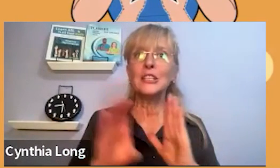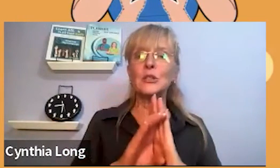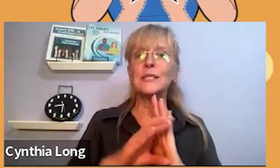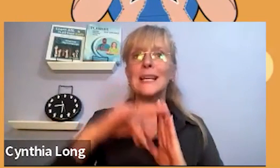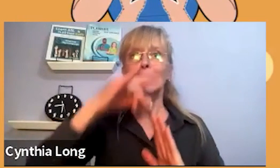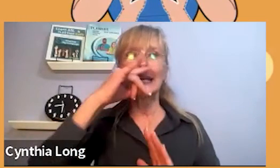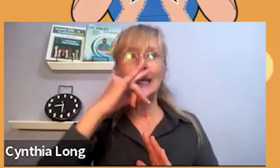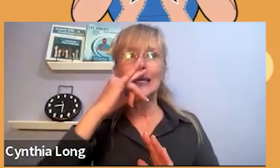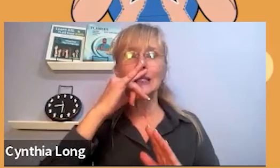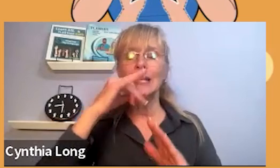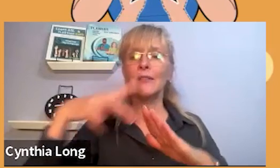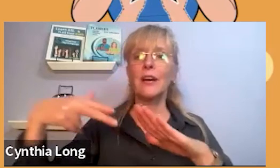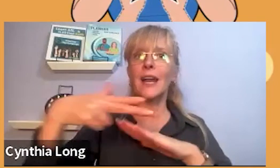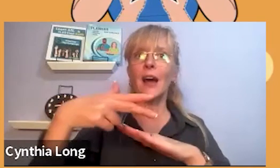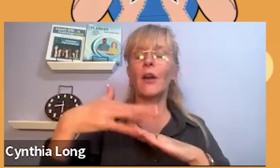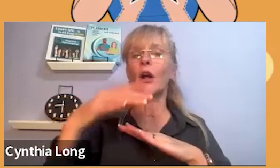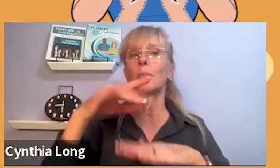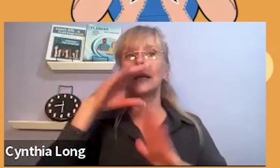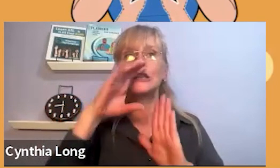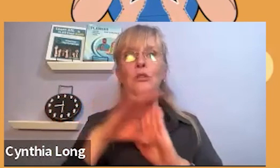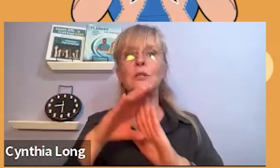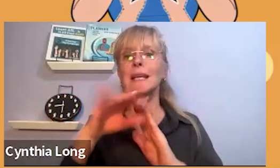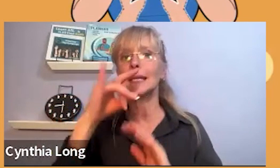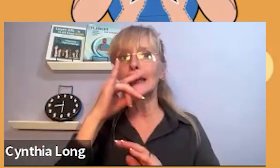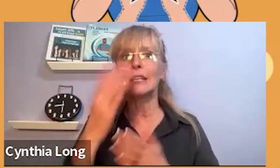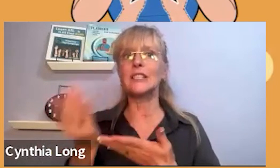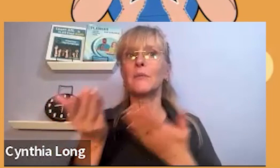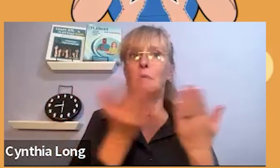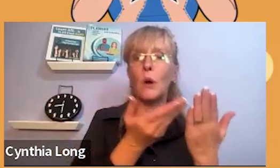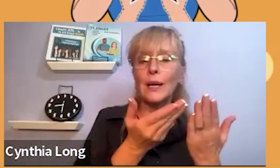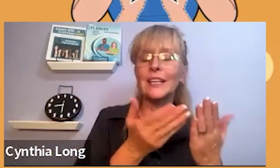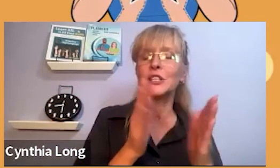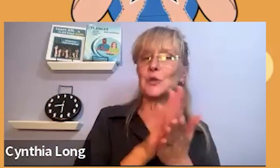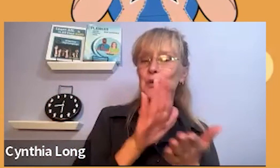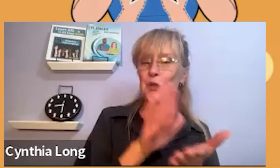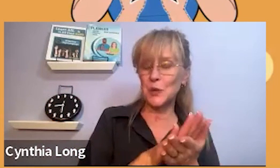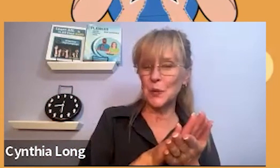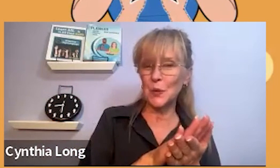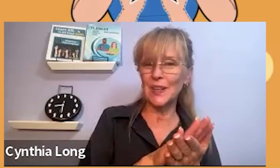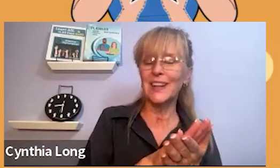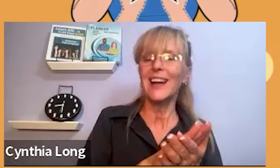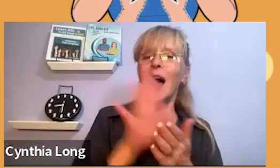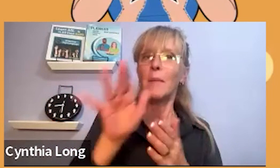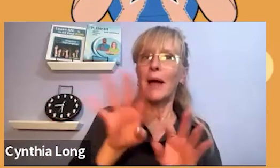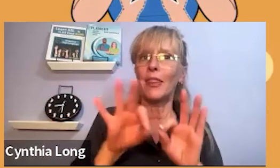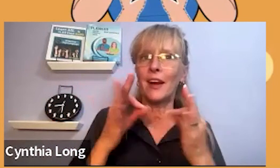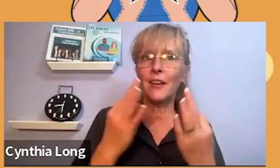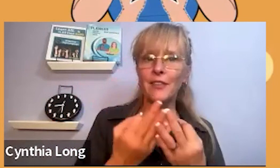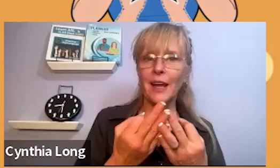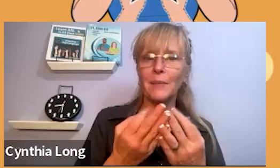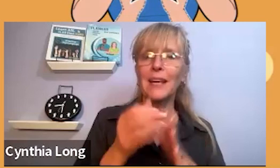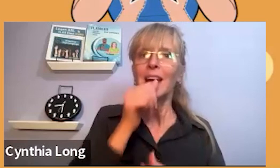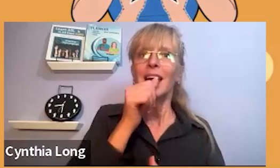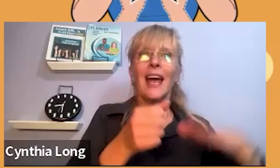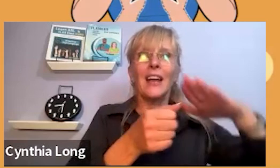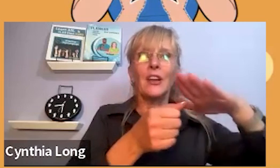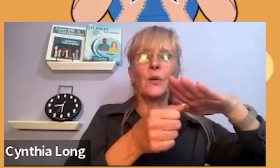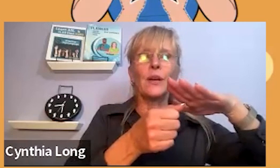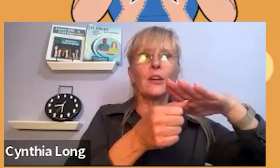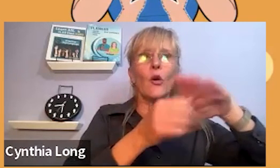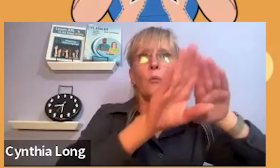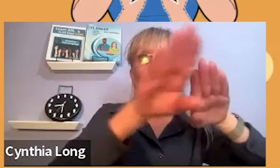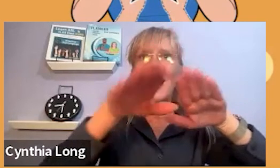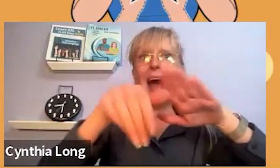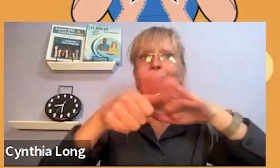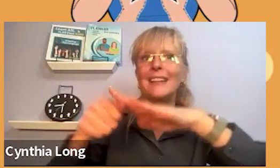be pictures that the kids have cut out, or pictures that the kids have brought into school about their family, and